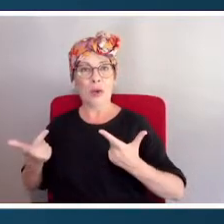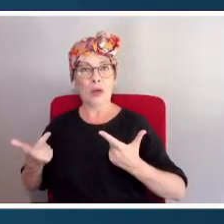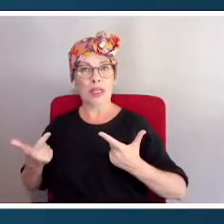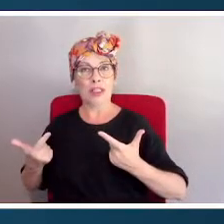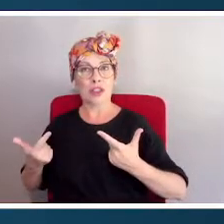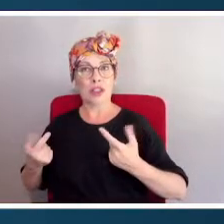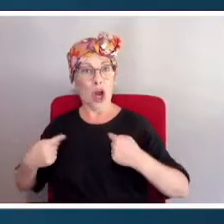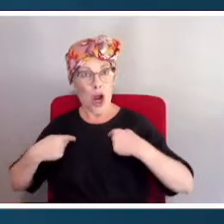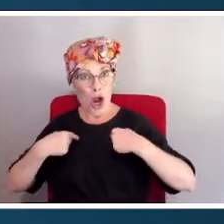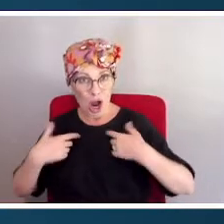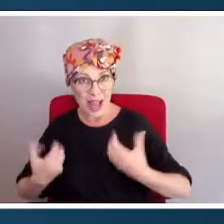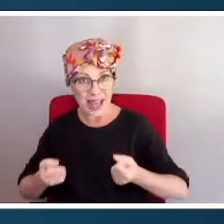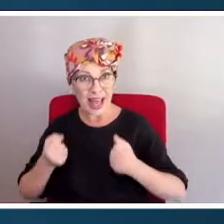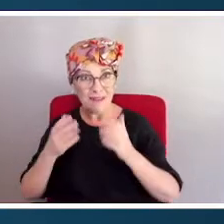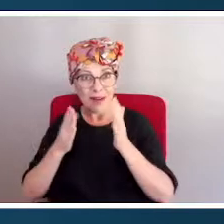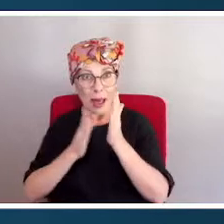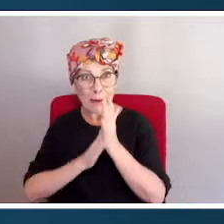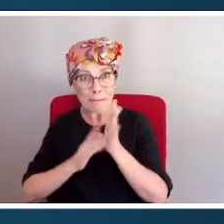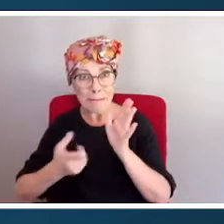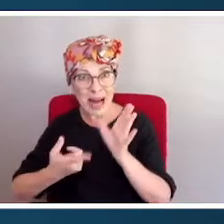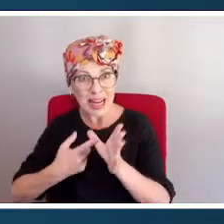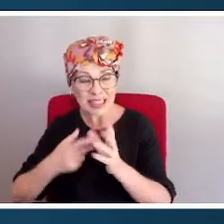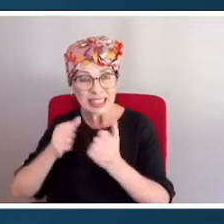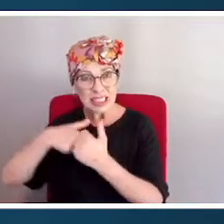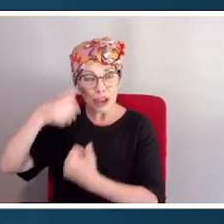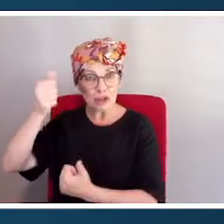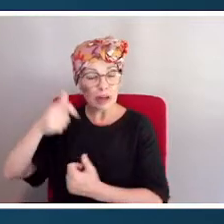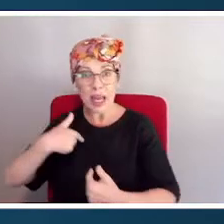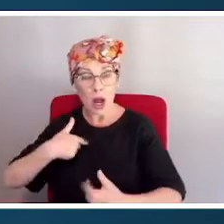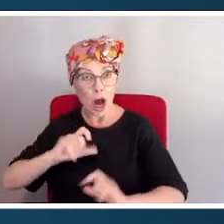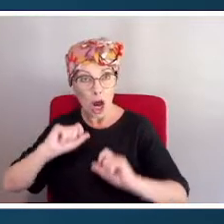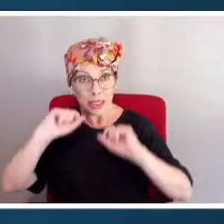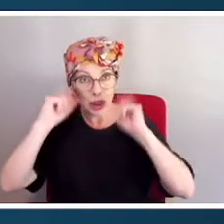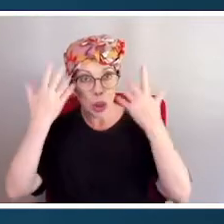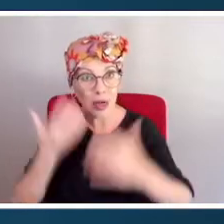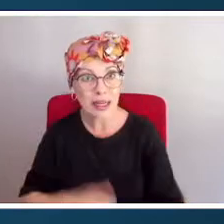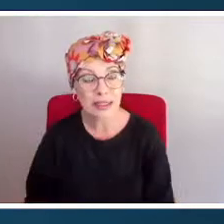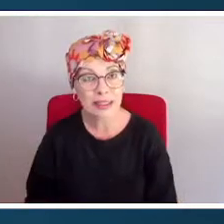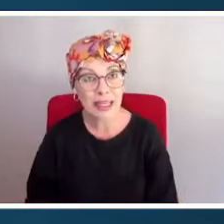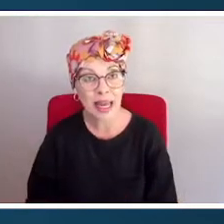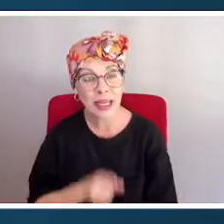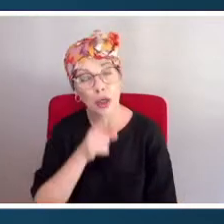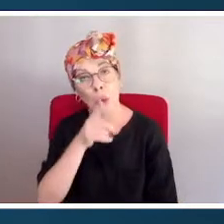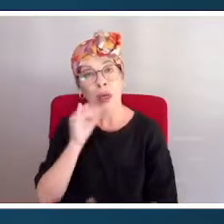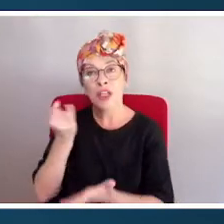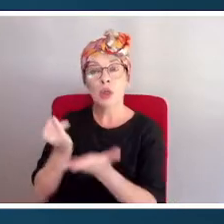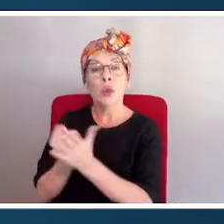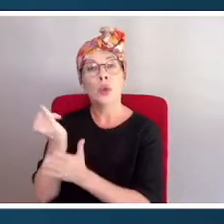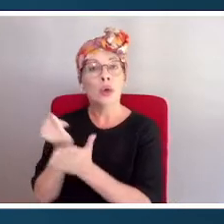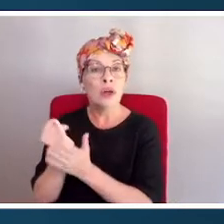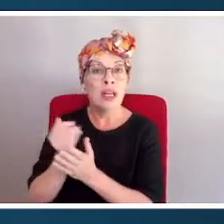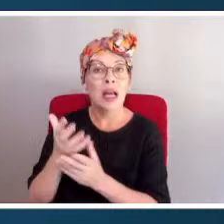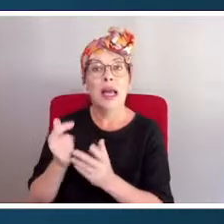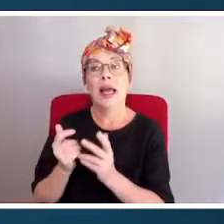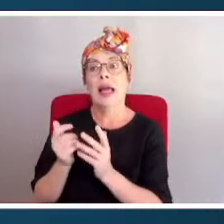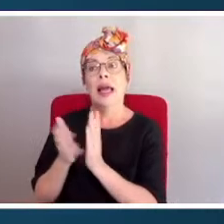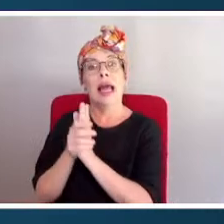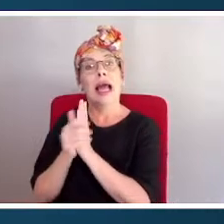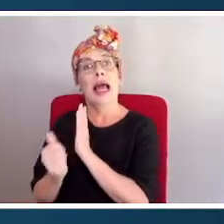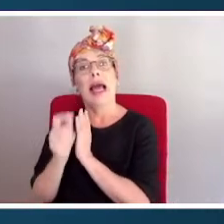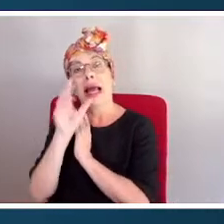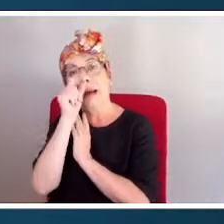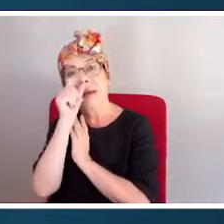don't always understand. And while you criticize capacity building, shouldn't some of these development funds go